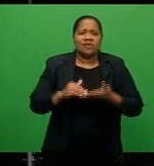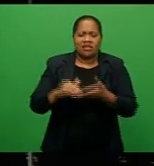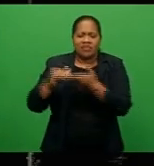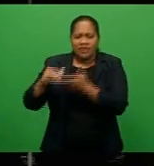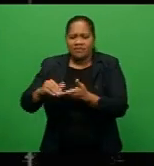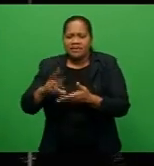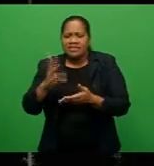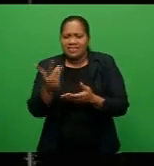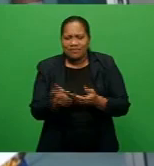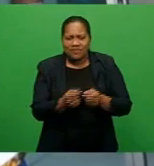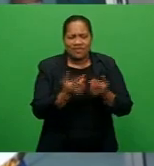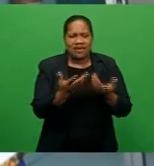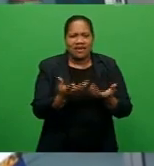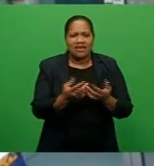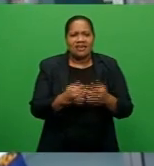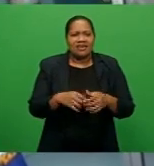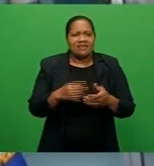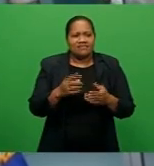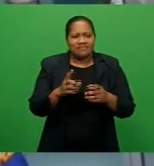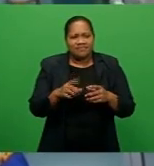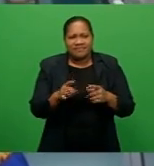Boiler reports.